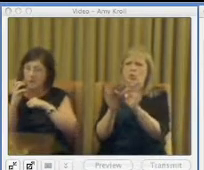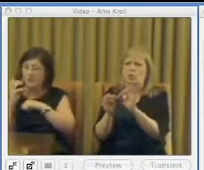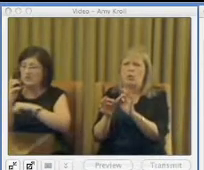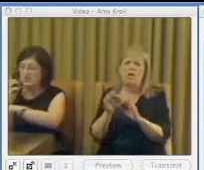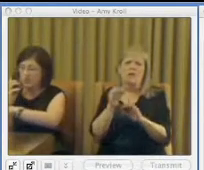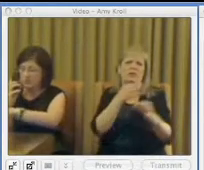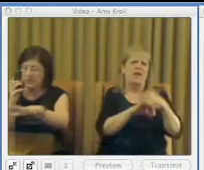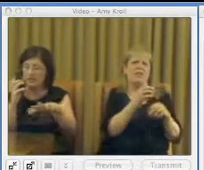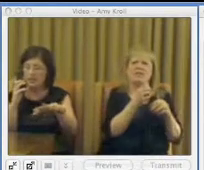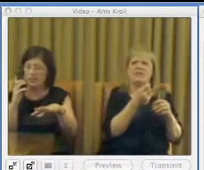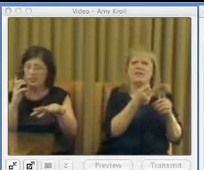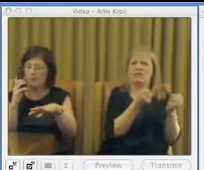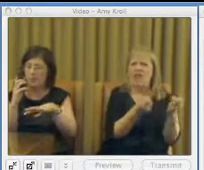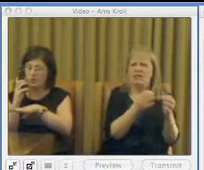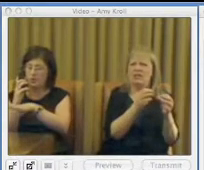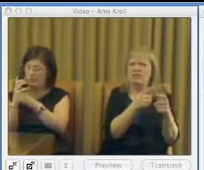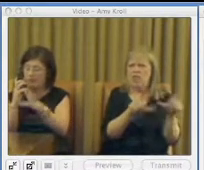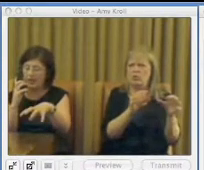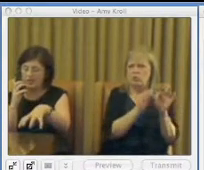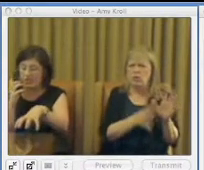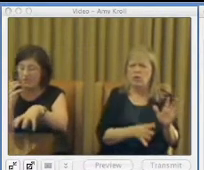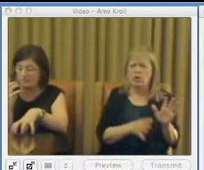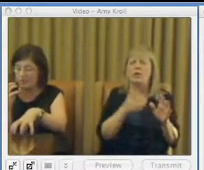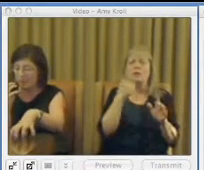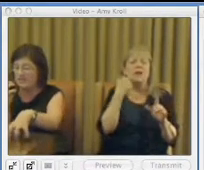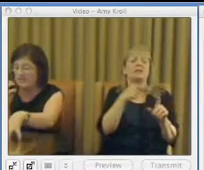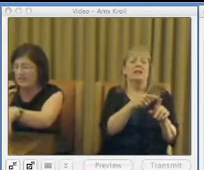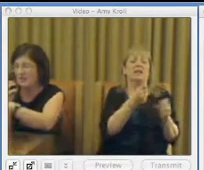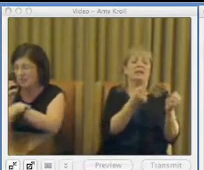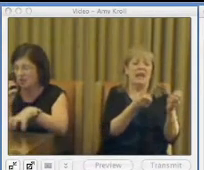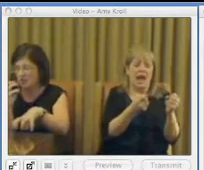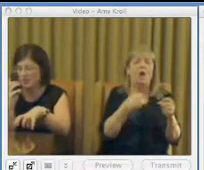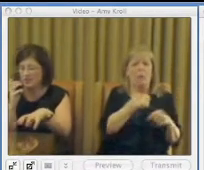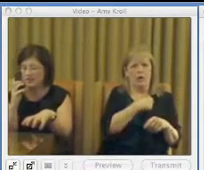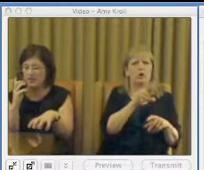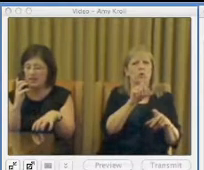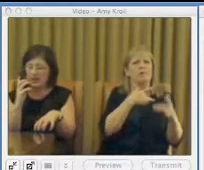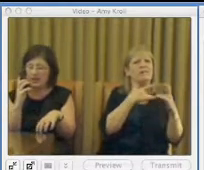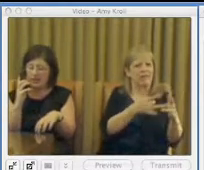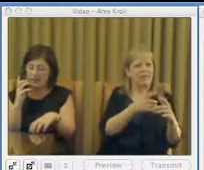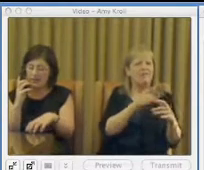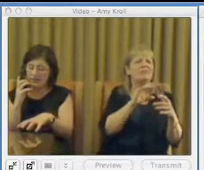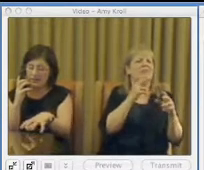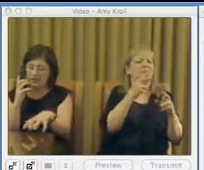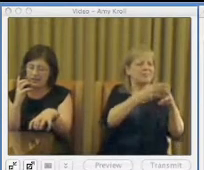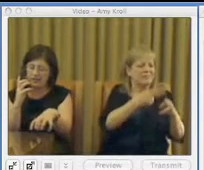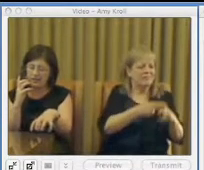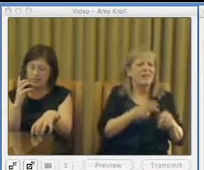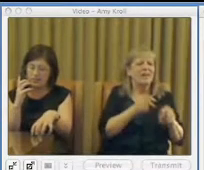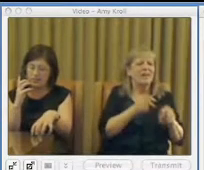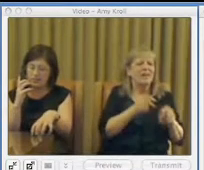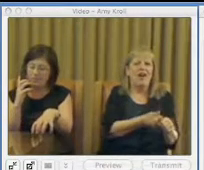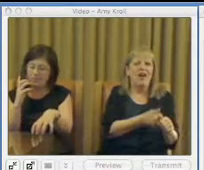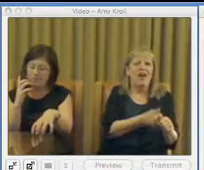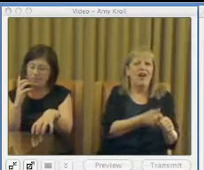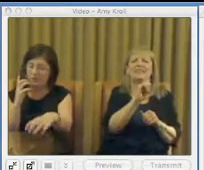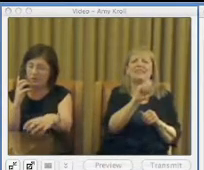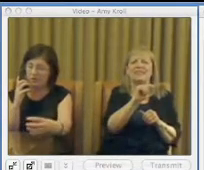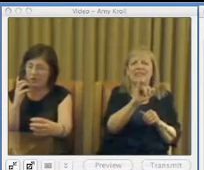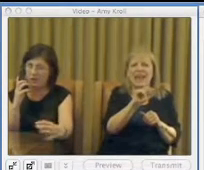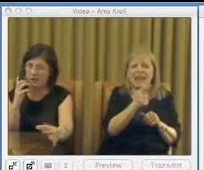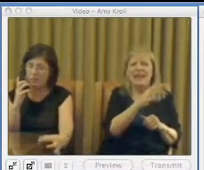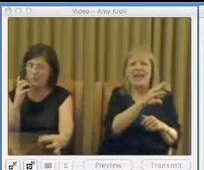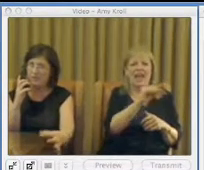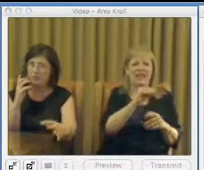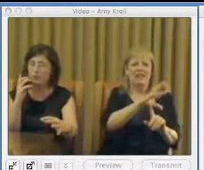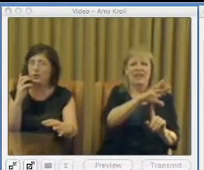think in sign language interpreting, we do categorize according to setting, to context. And I think the distinction